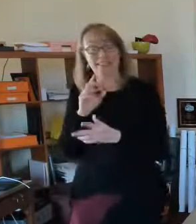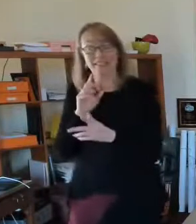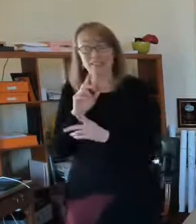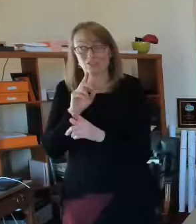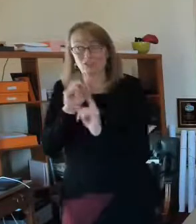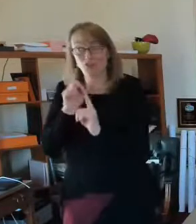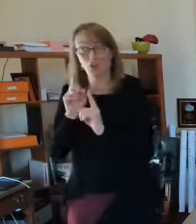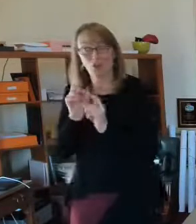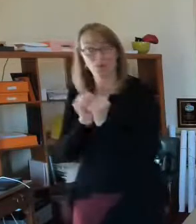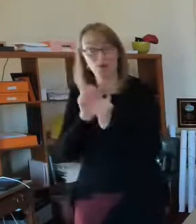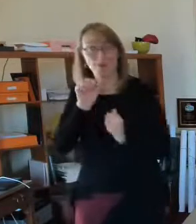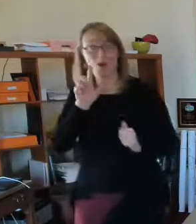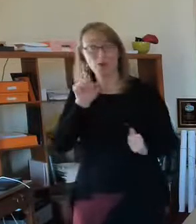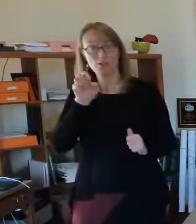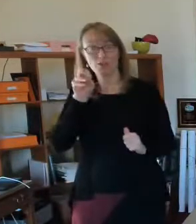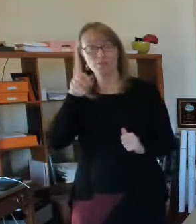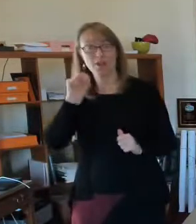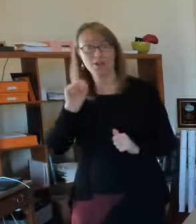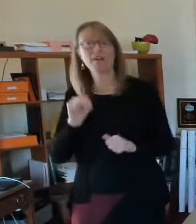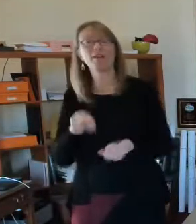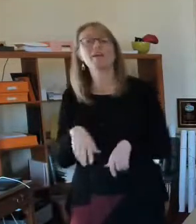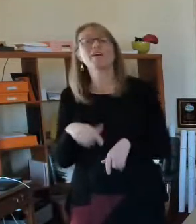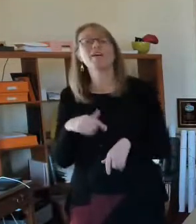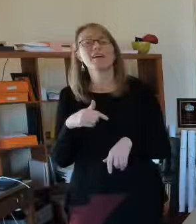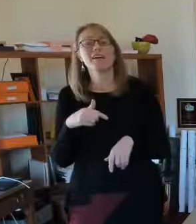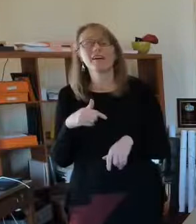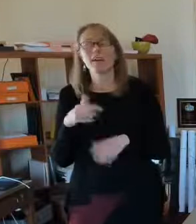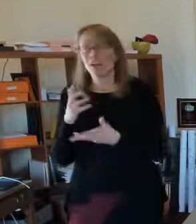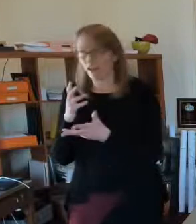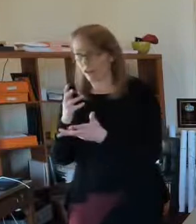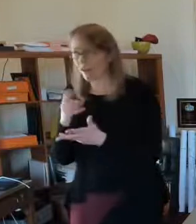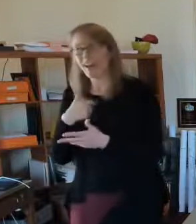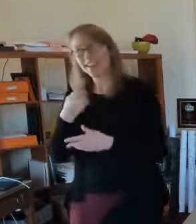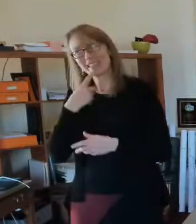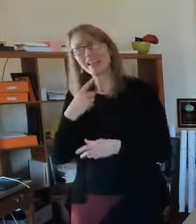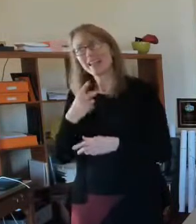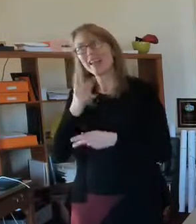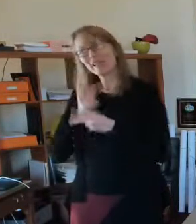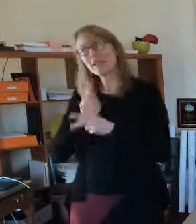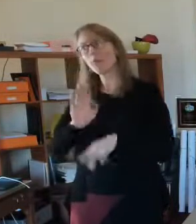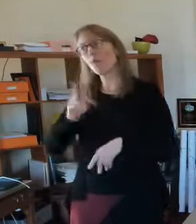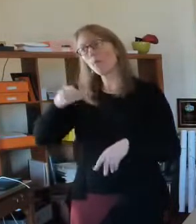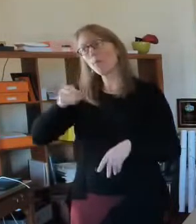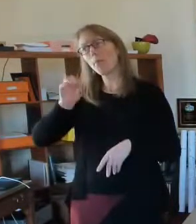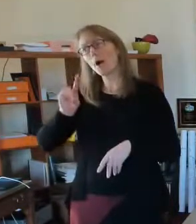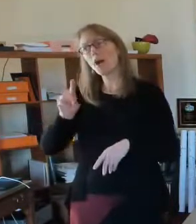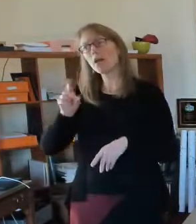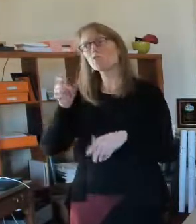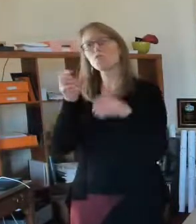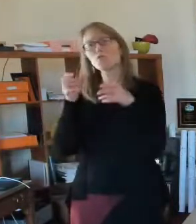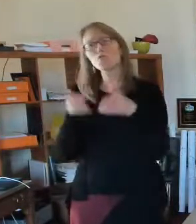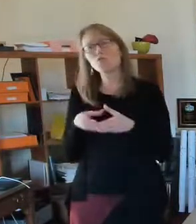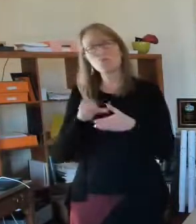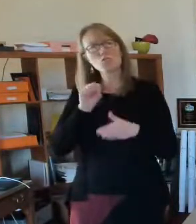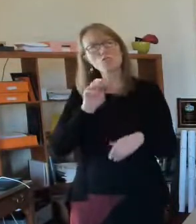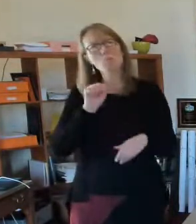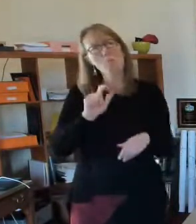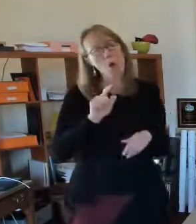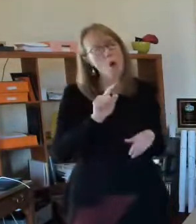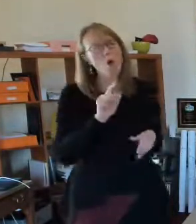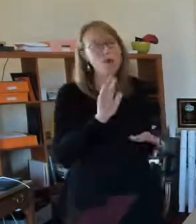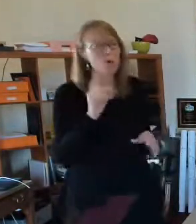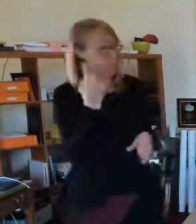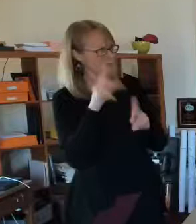pod small. And somebody said, I don't know what a pod is. So let me try to explain that. It's not very tough.